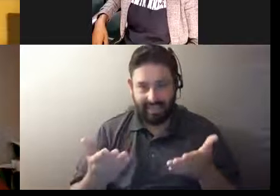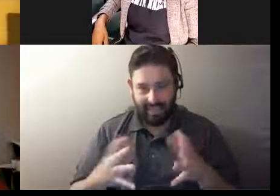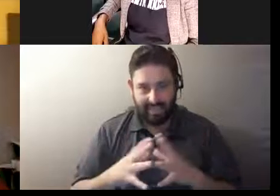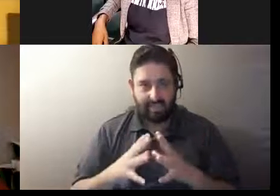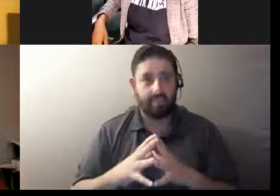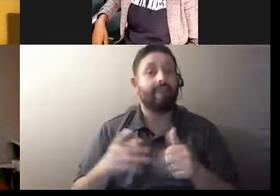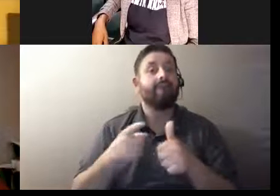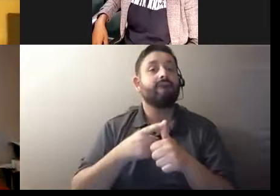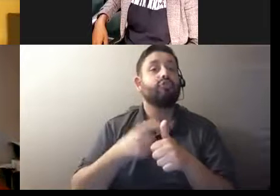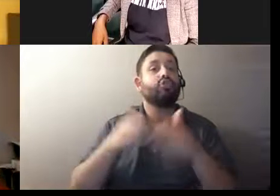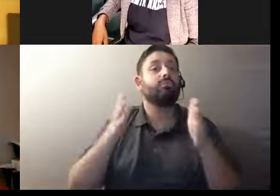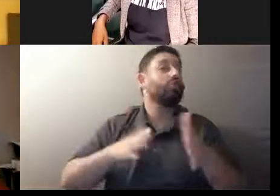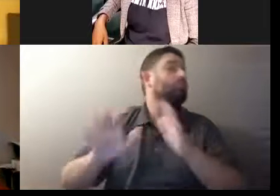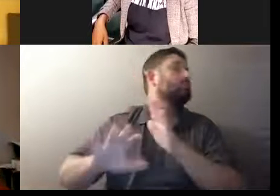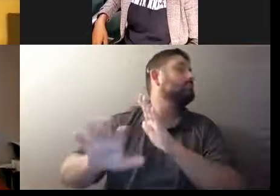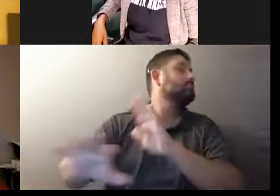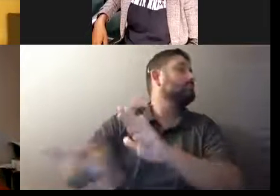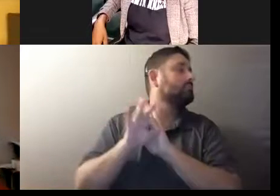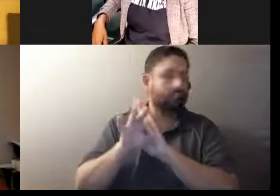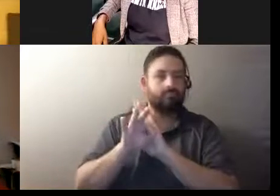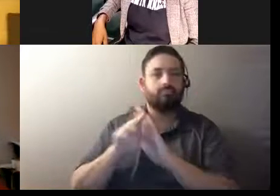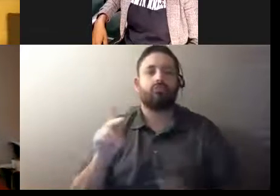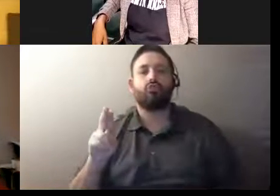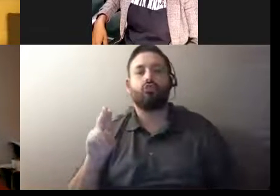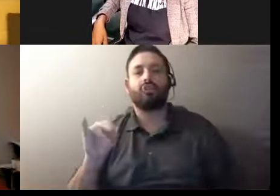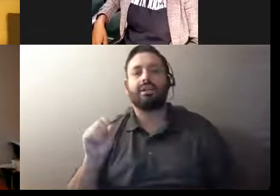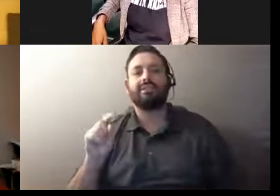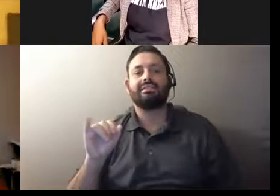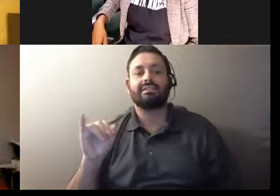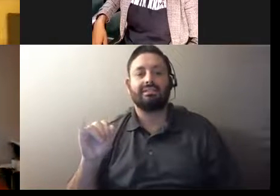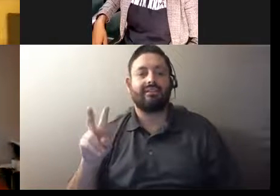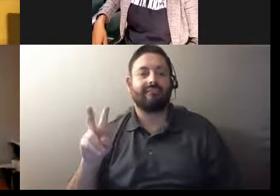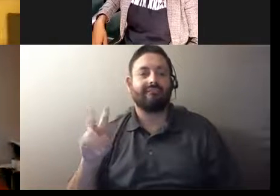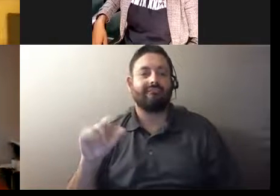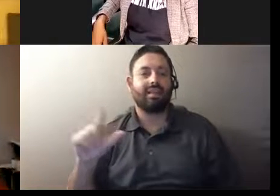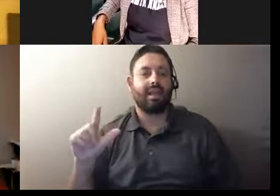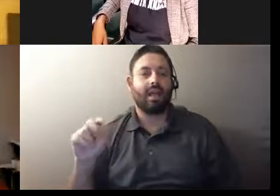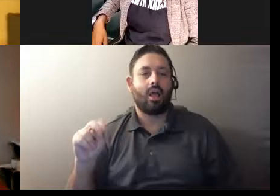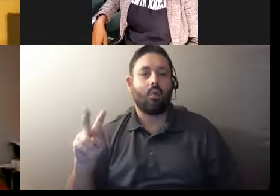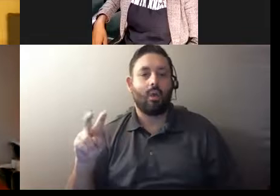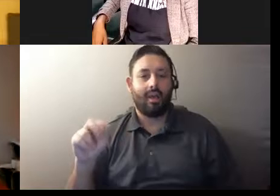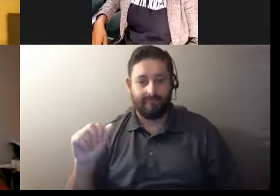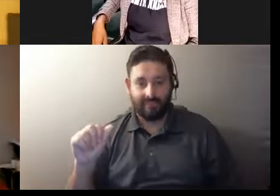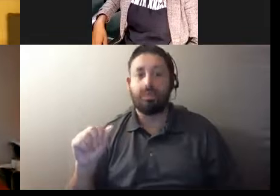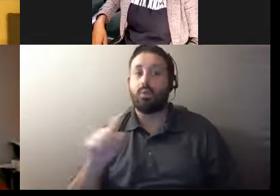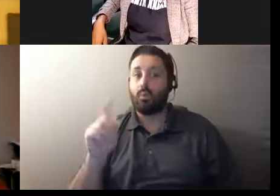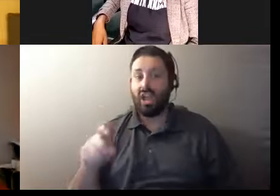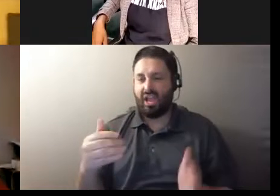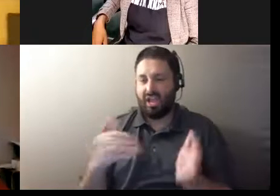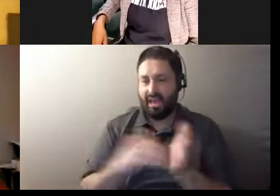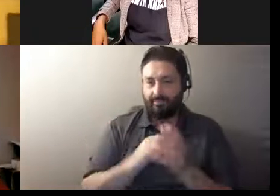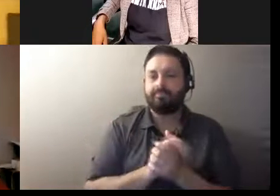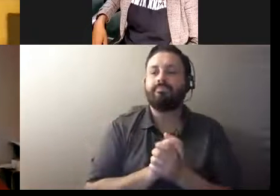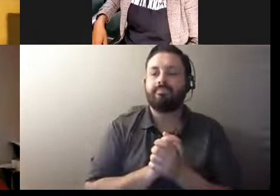Okay, the first person to answer it is going to be Christy Villanueva. And again, the question, one more time, is